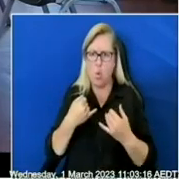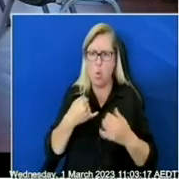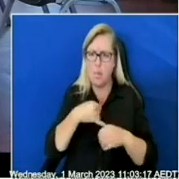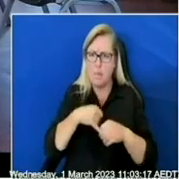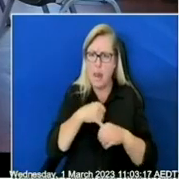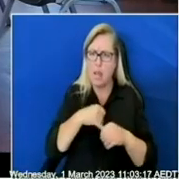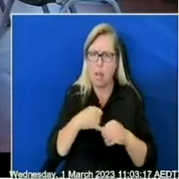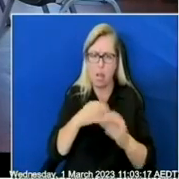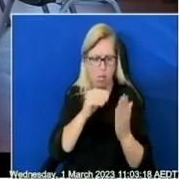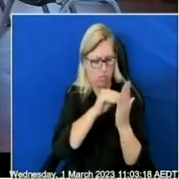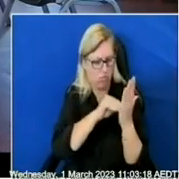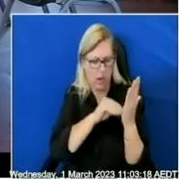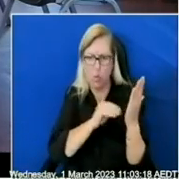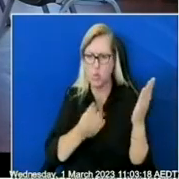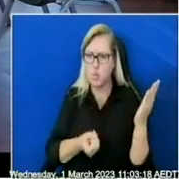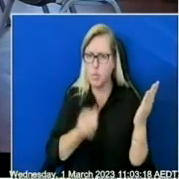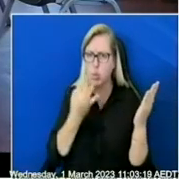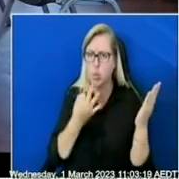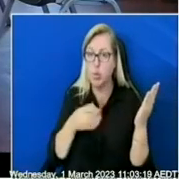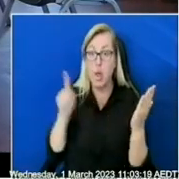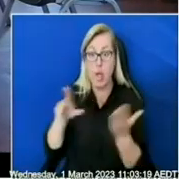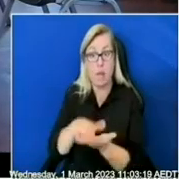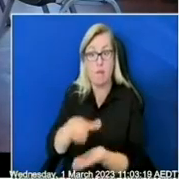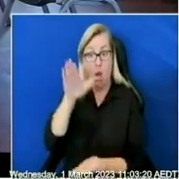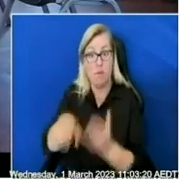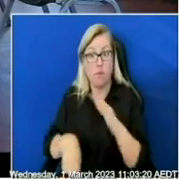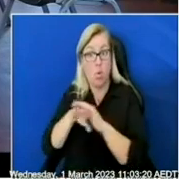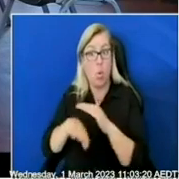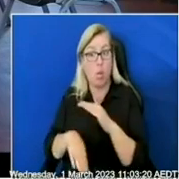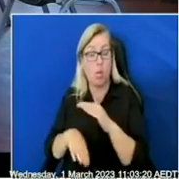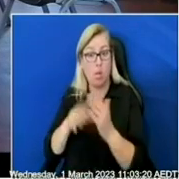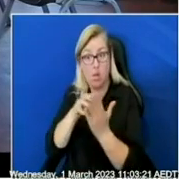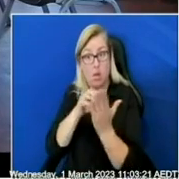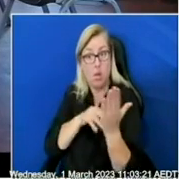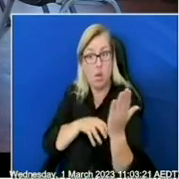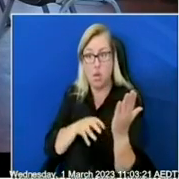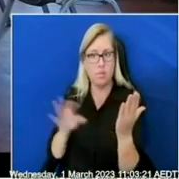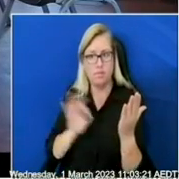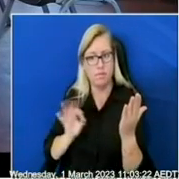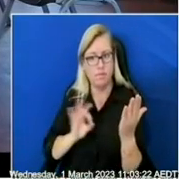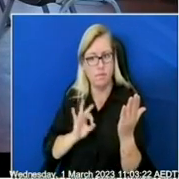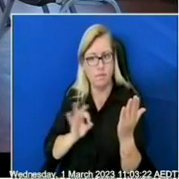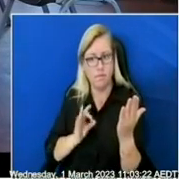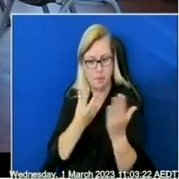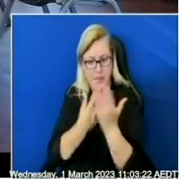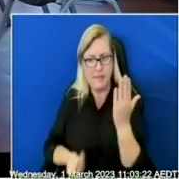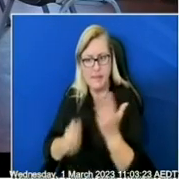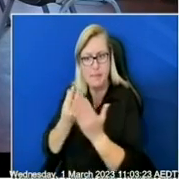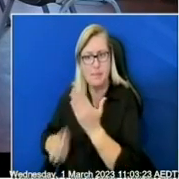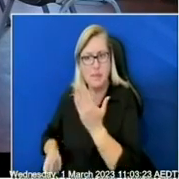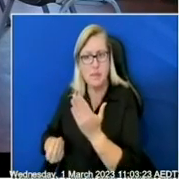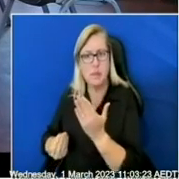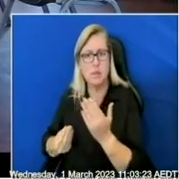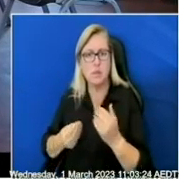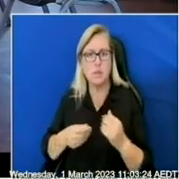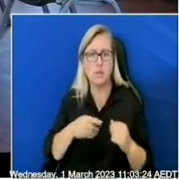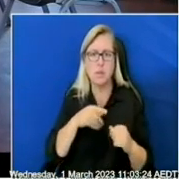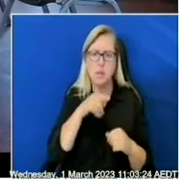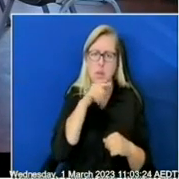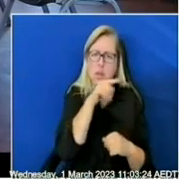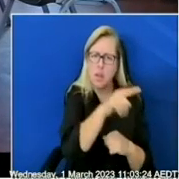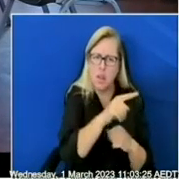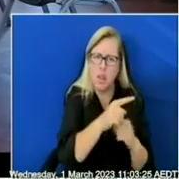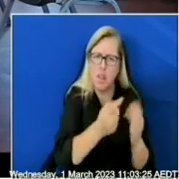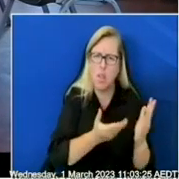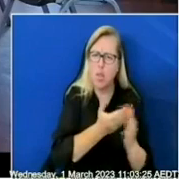So have you got these records, the ones that you've accessed, they come through PROV? No, these ones are from the department. Mum